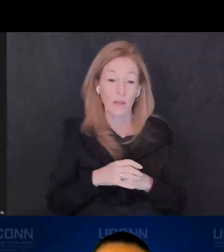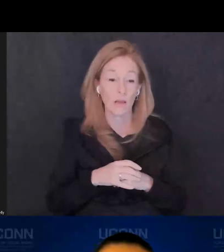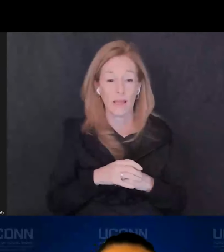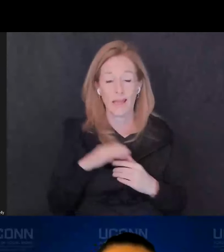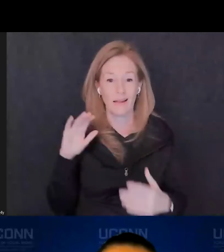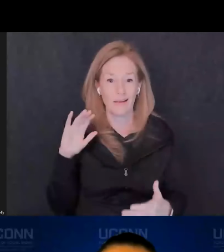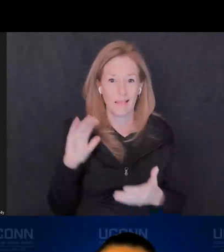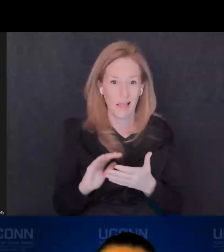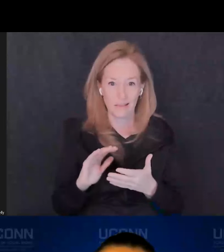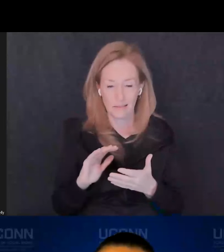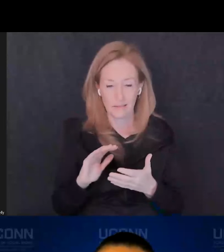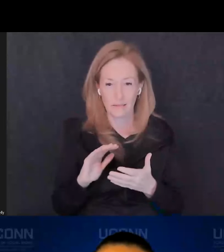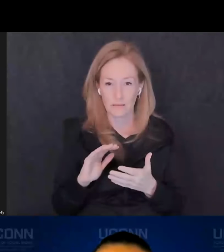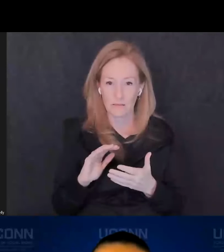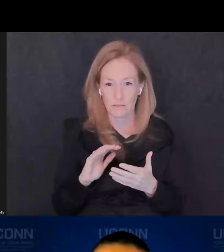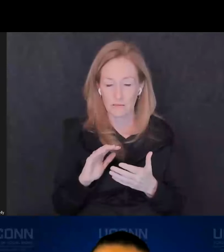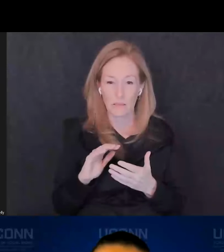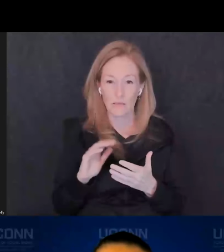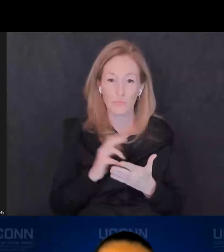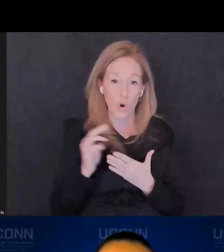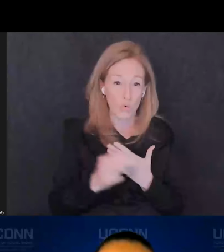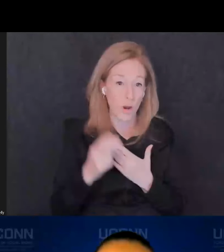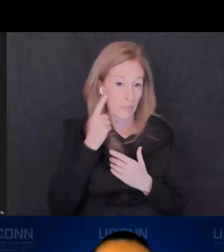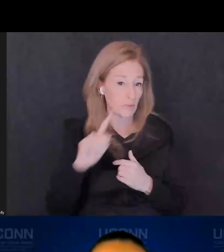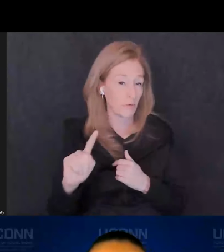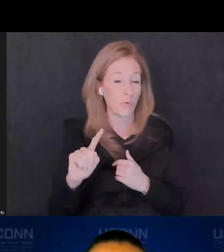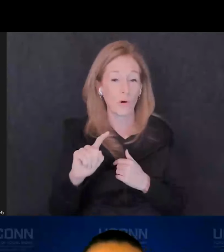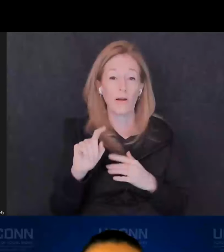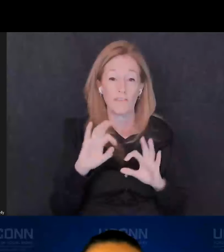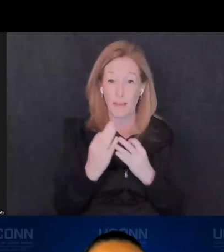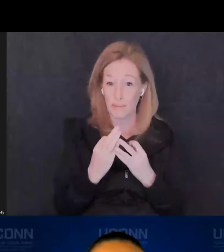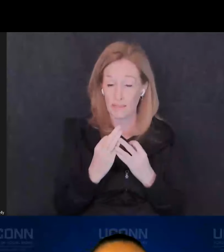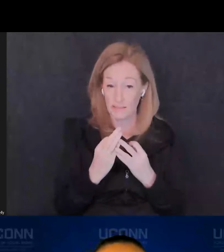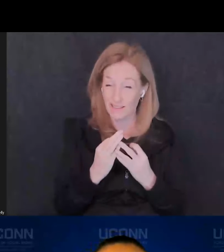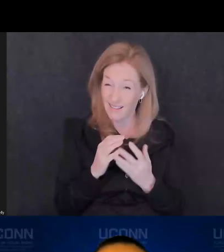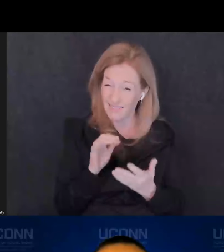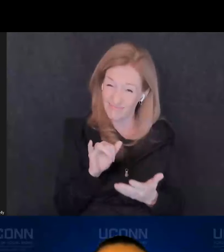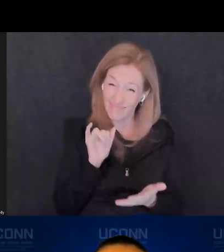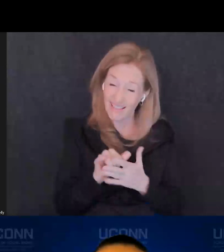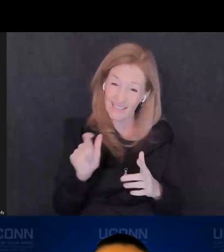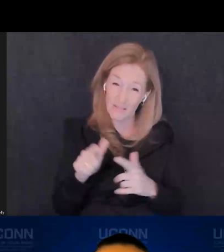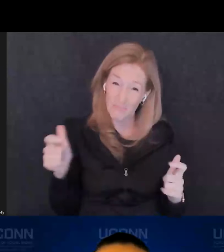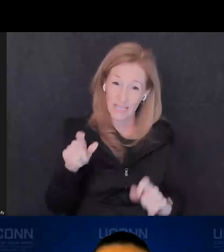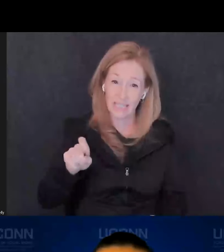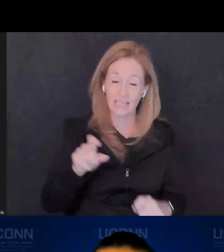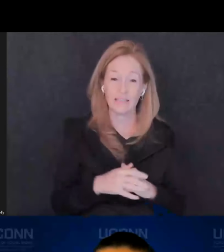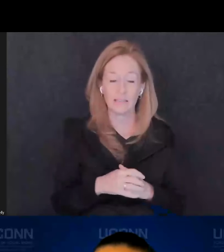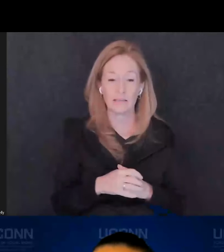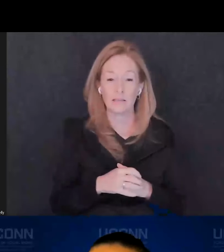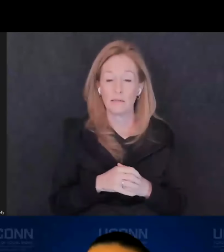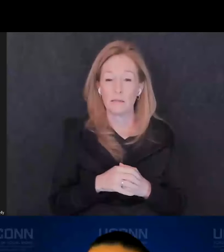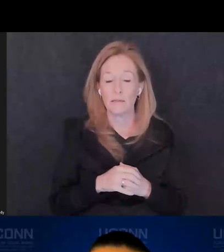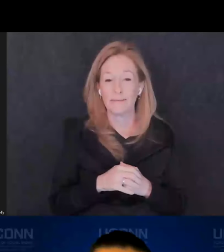less specific programming for their families, which we know is a really big need. There's limited